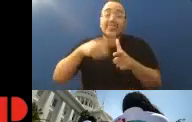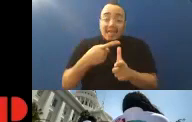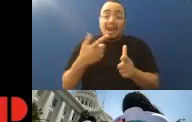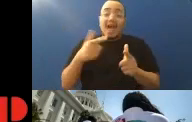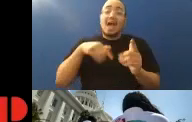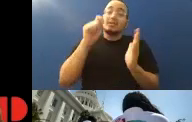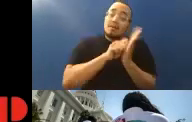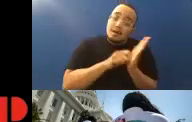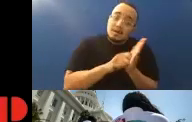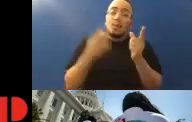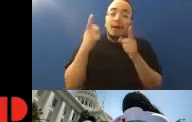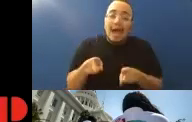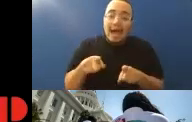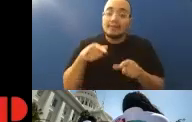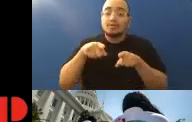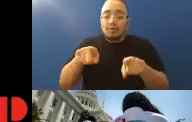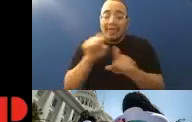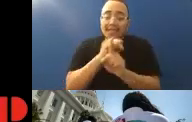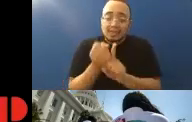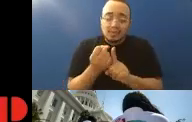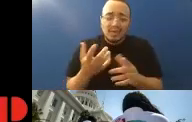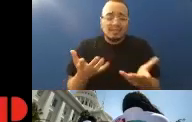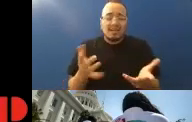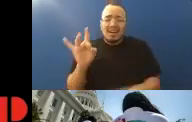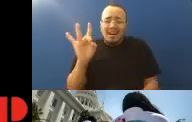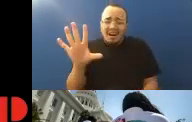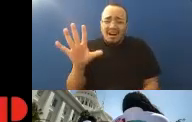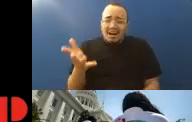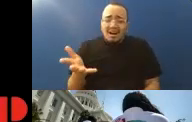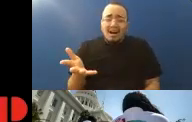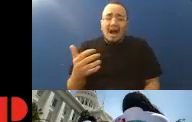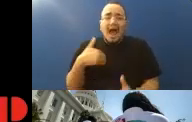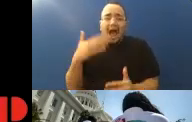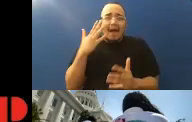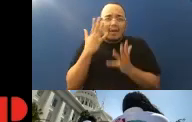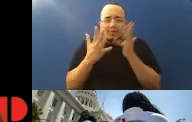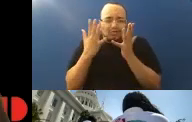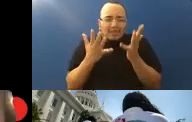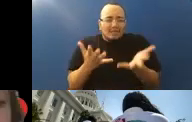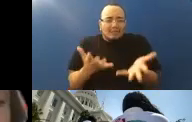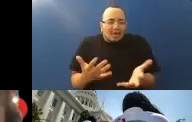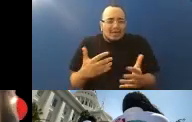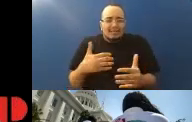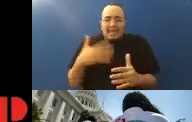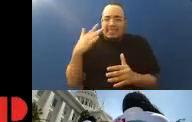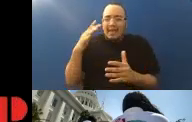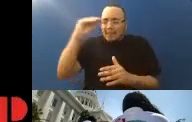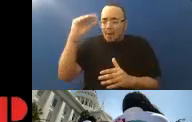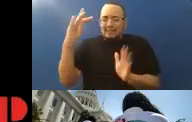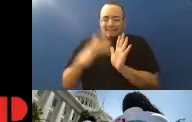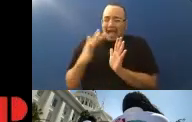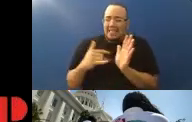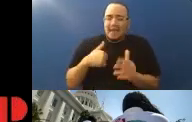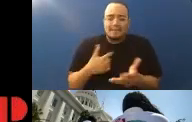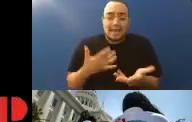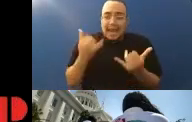Not only am I humiliated because I know I look crazy and I just got violated, and now it's like